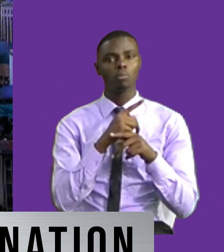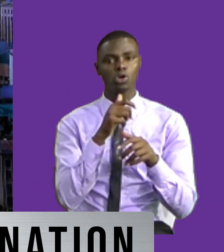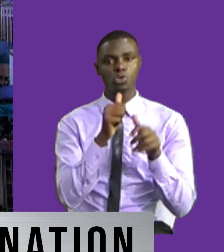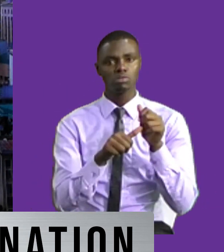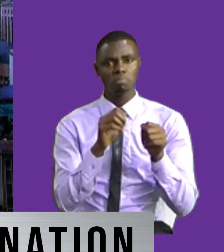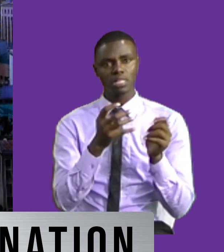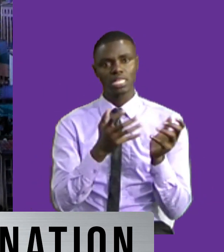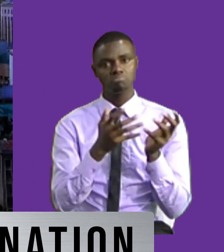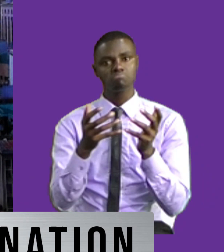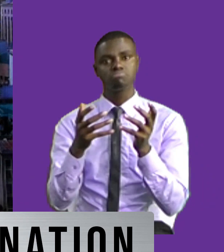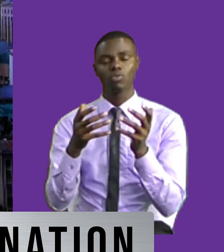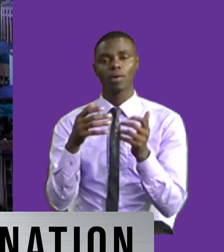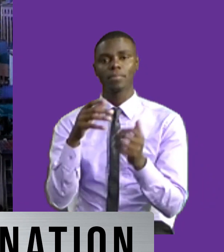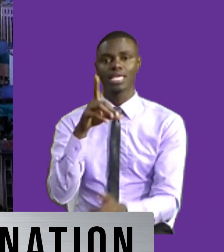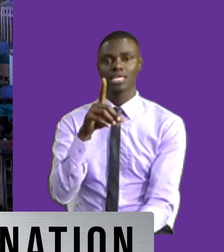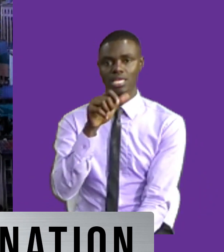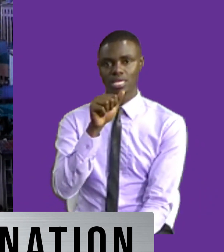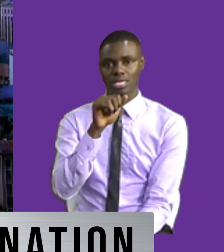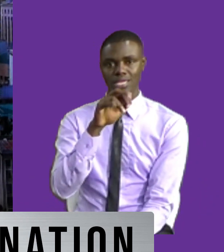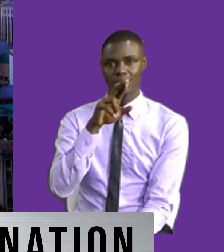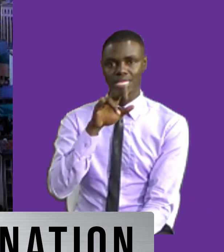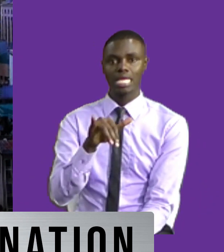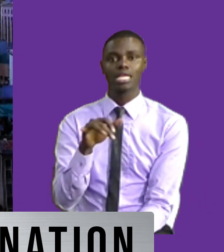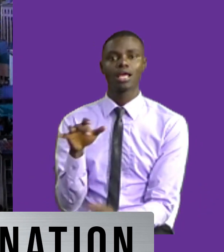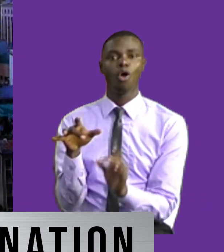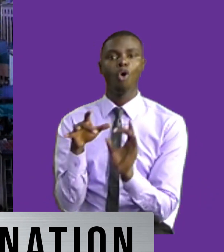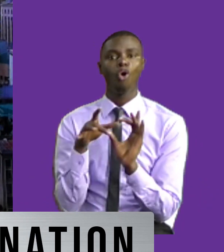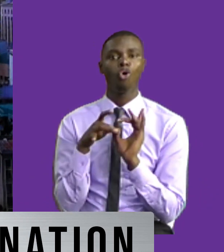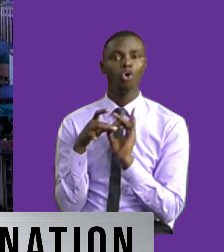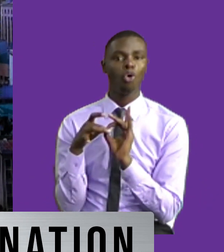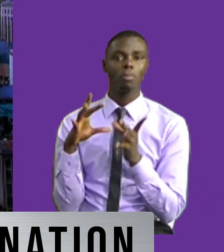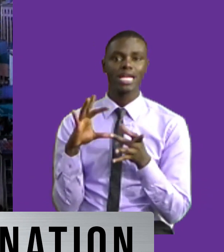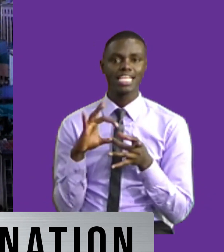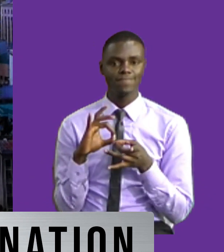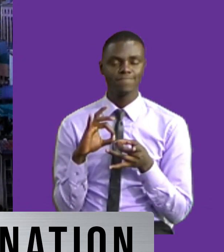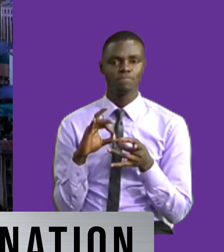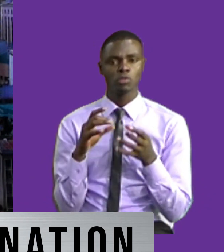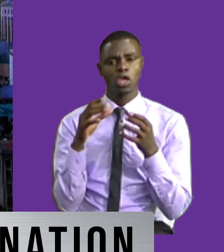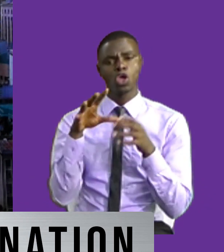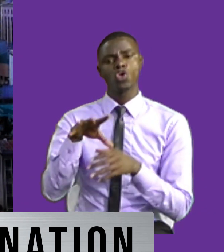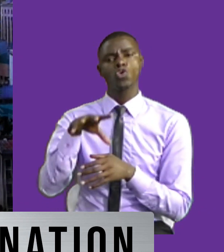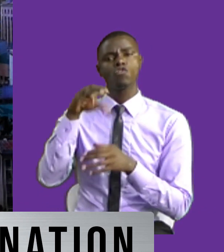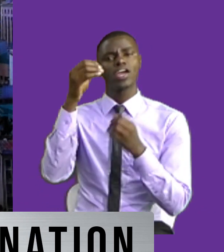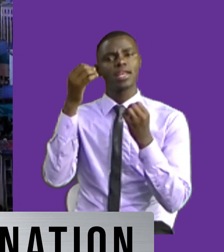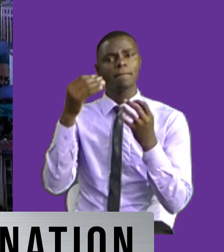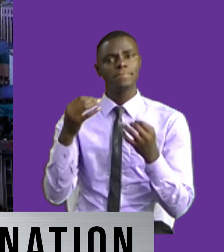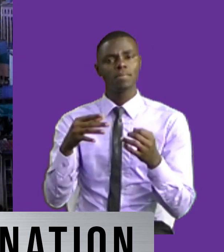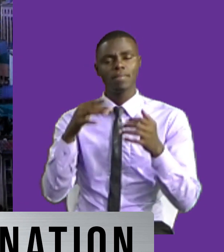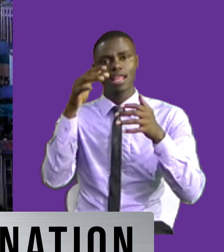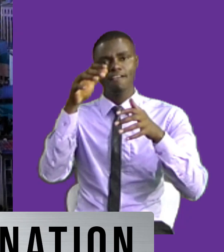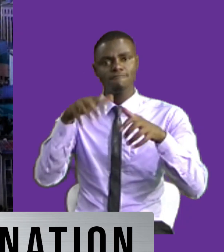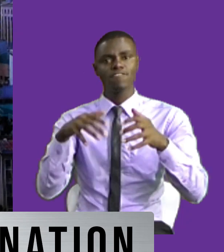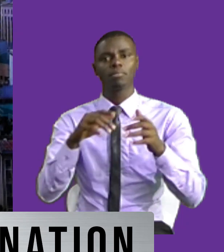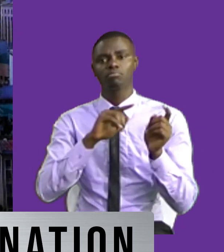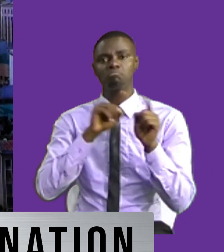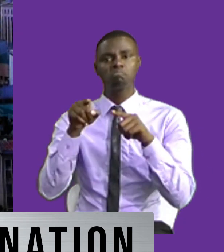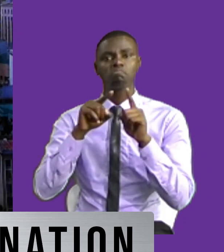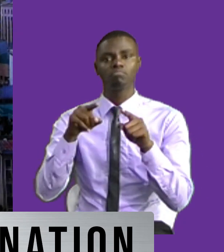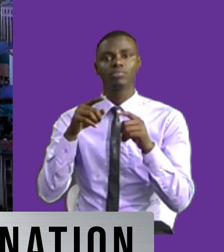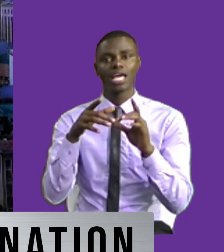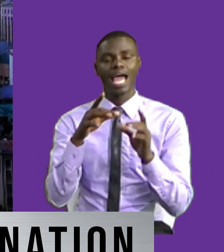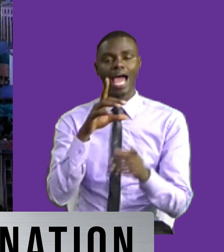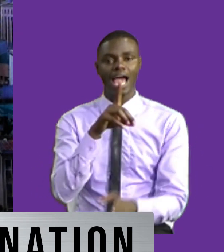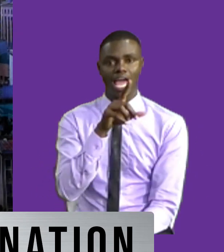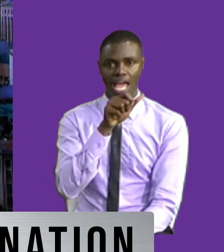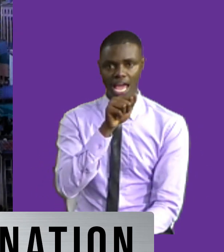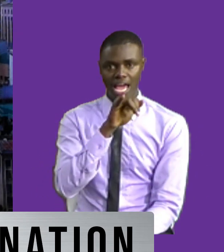take it to dairy cooperatives. Where you find many farmers taking milk to dairy cooperatives, you will